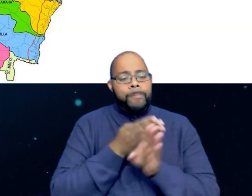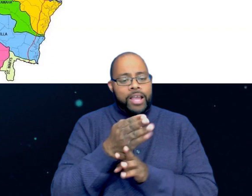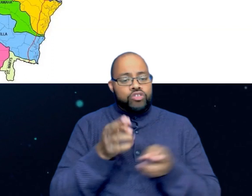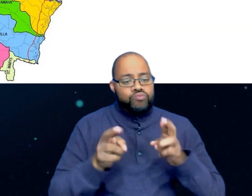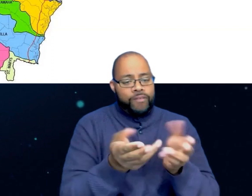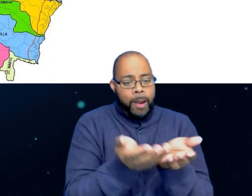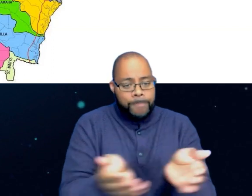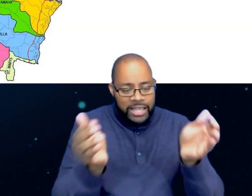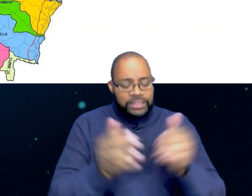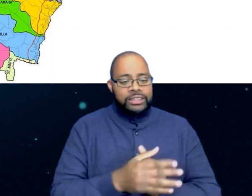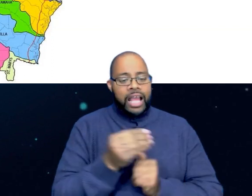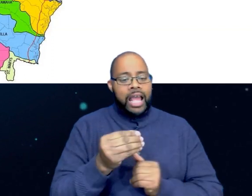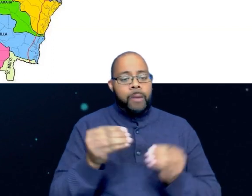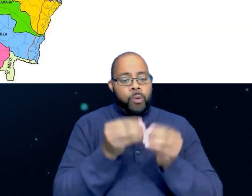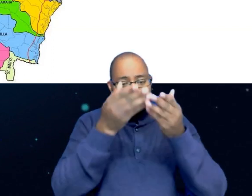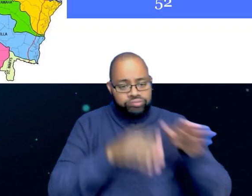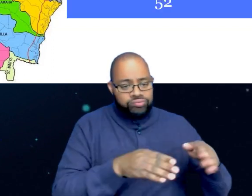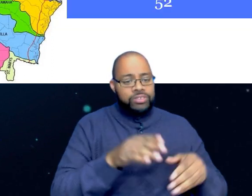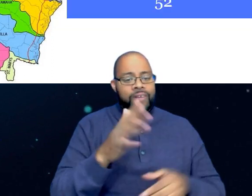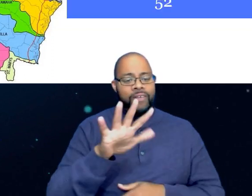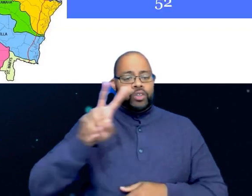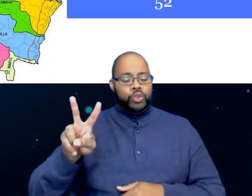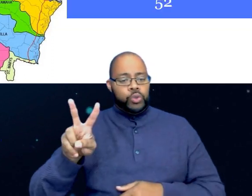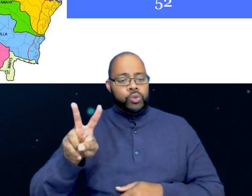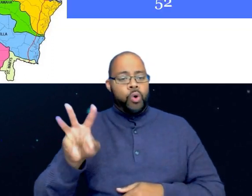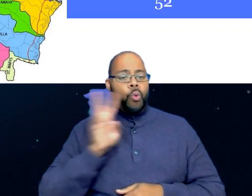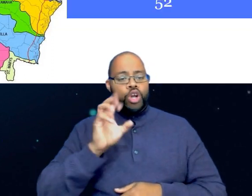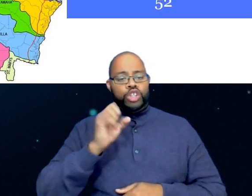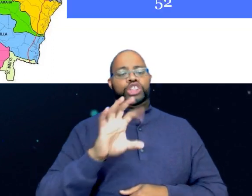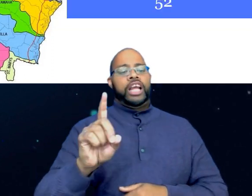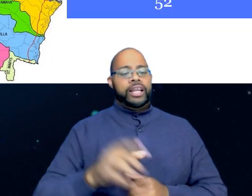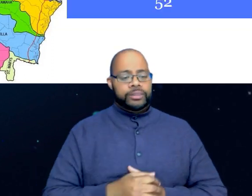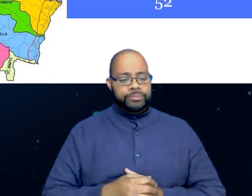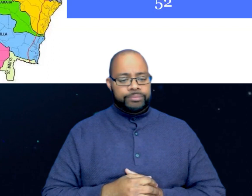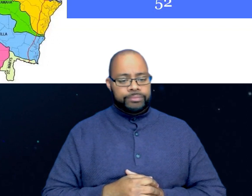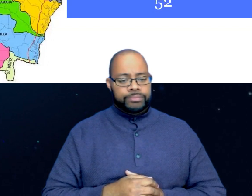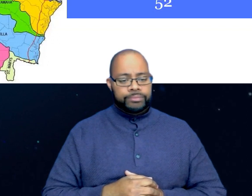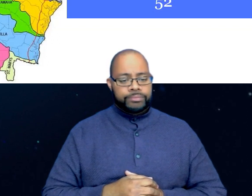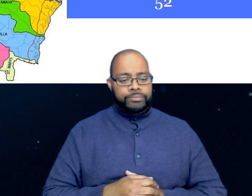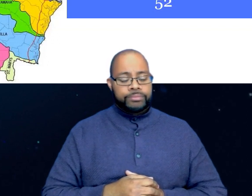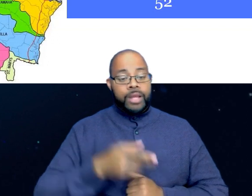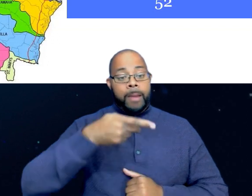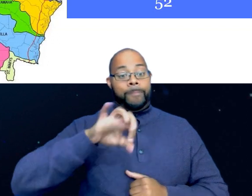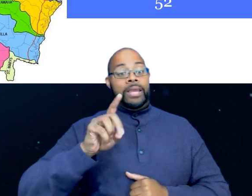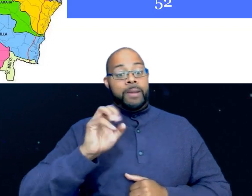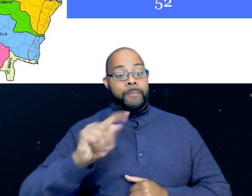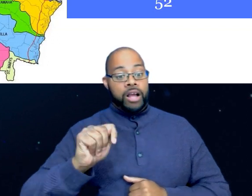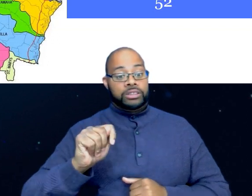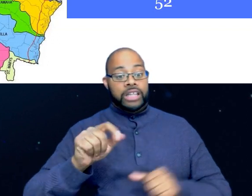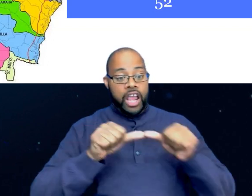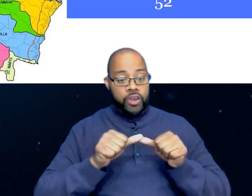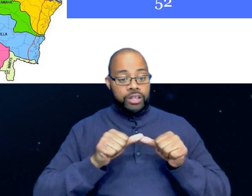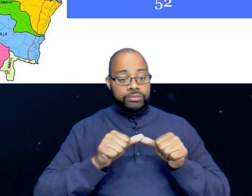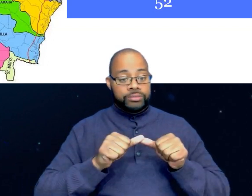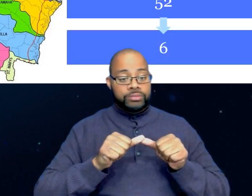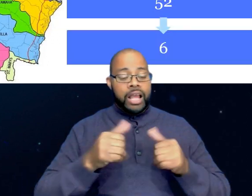river basins and further broken into 52 watersheds. And in the Piedmont region, our region sits